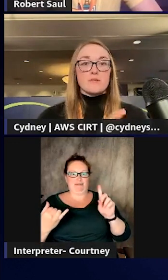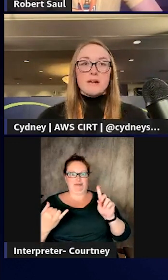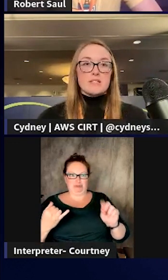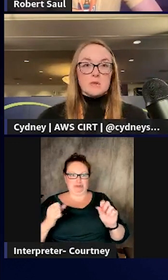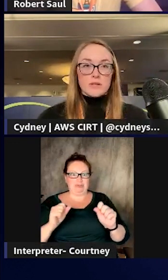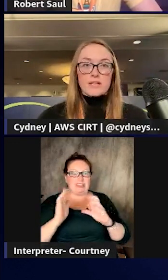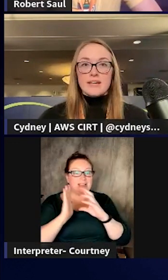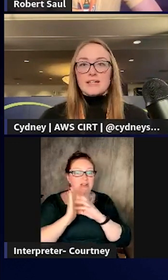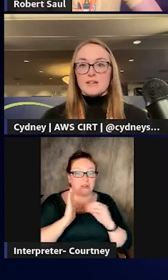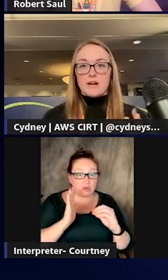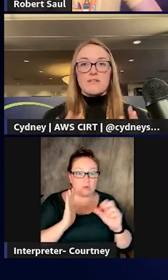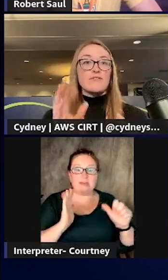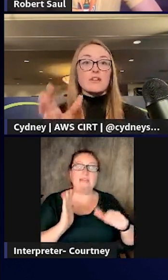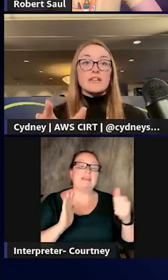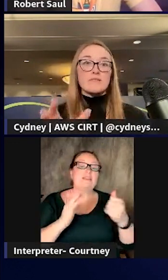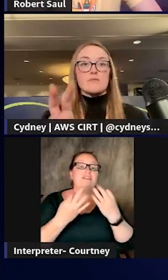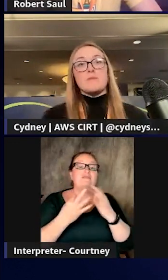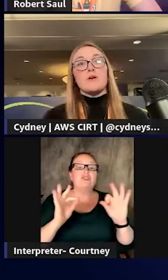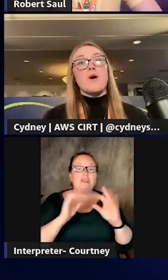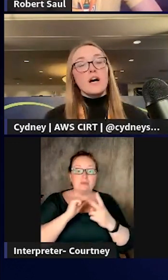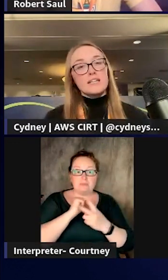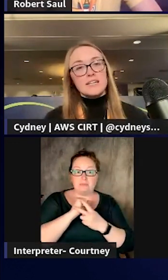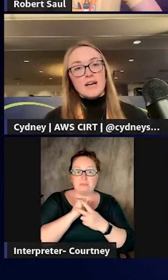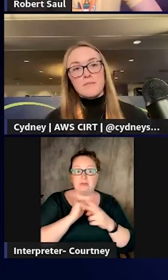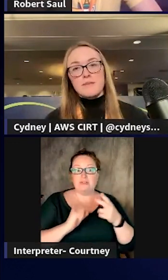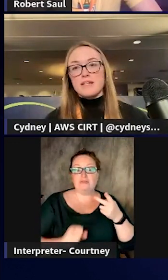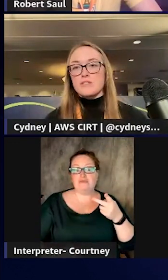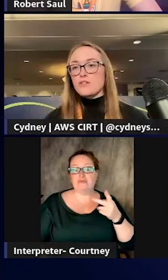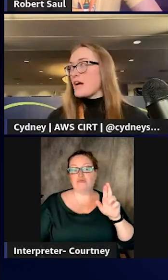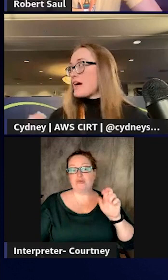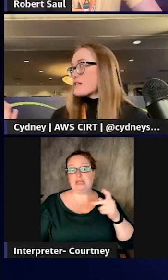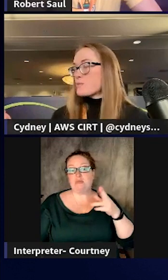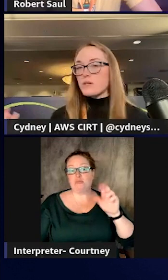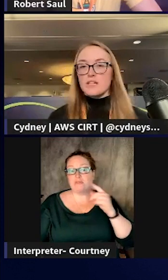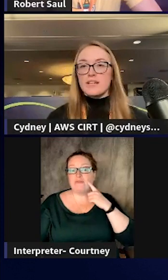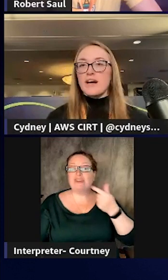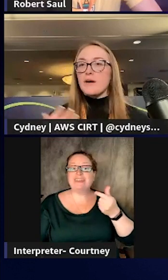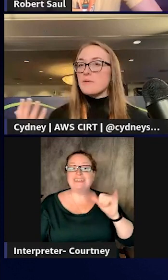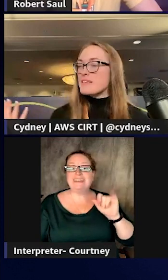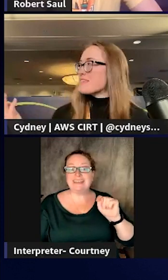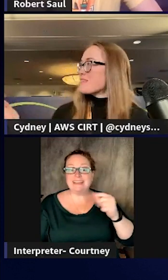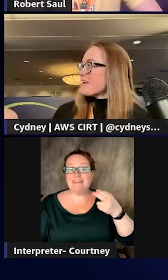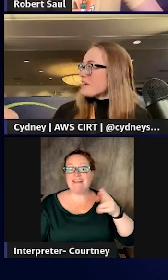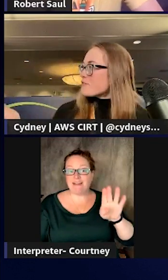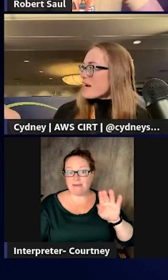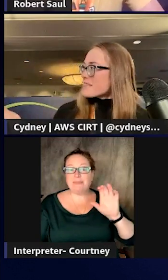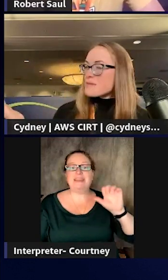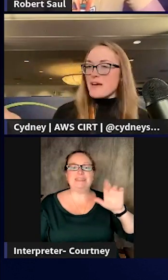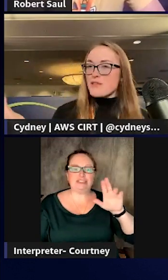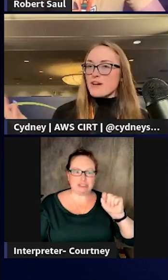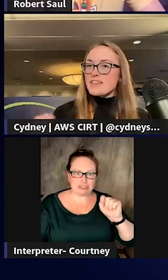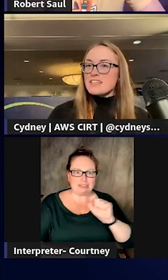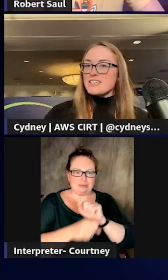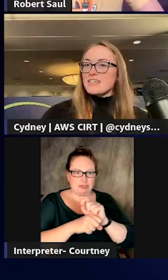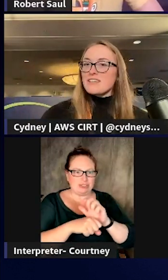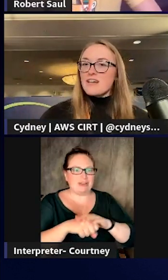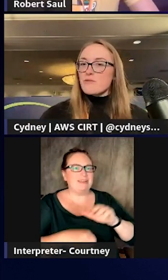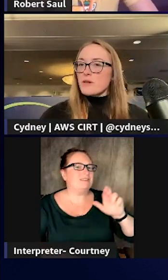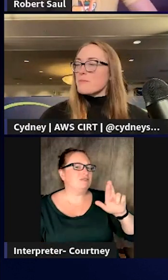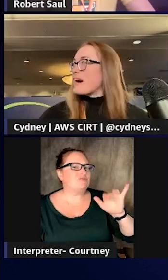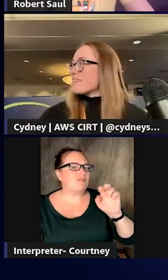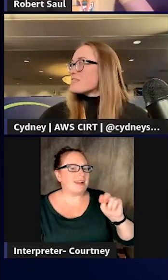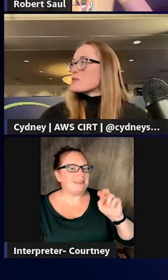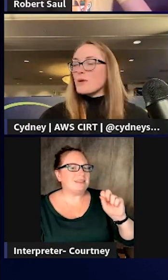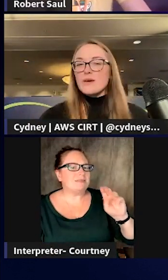free repository, free repo on GitHub that CIRT has worked on. It was Ryan Smith, right, that did a lot of